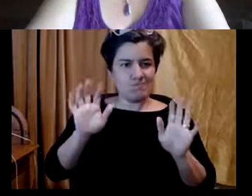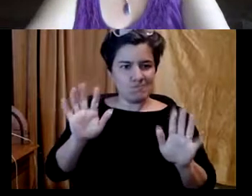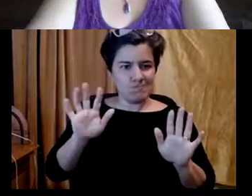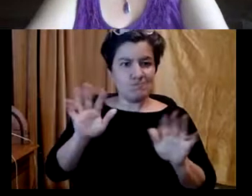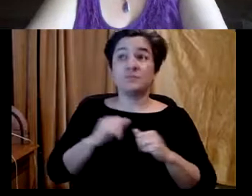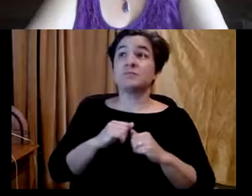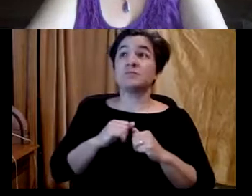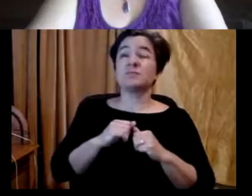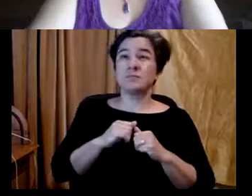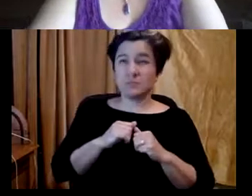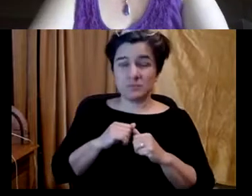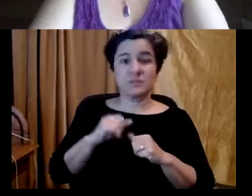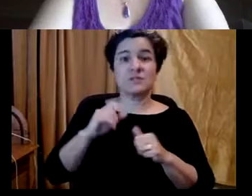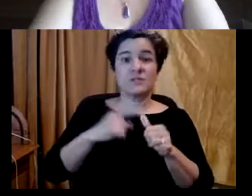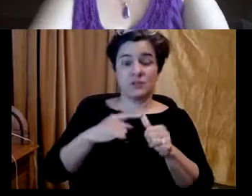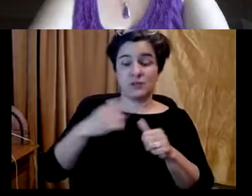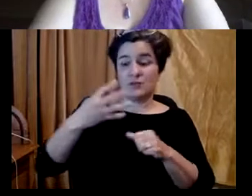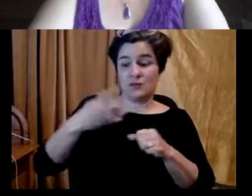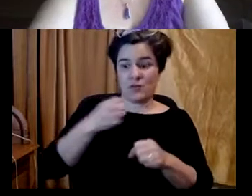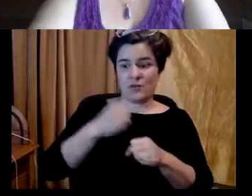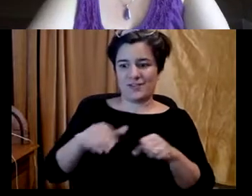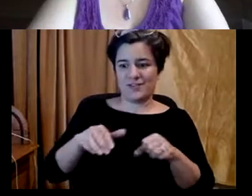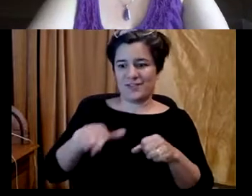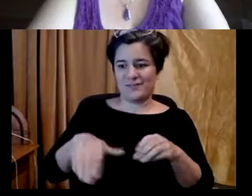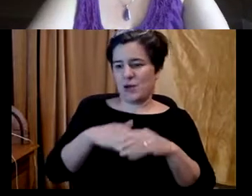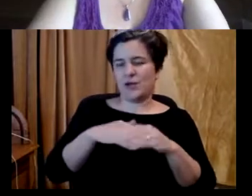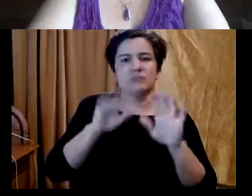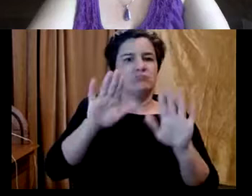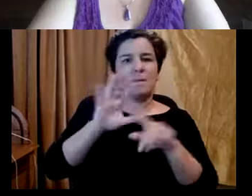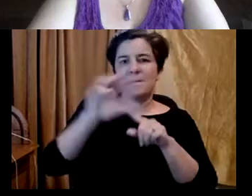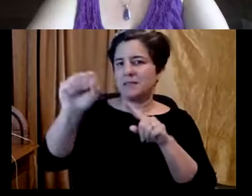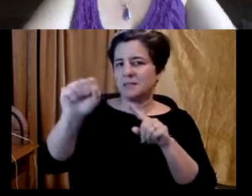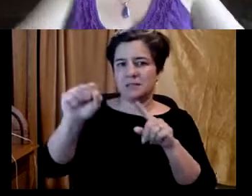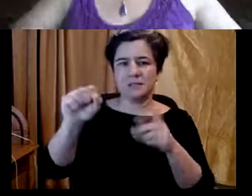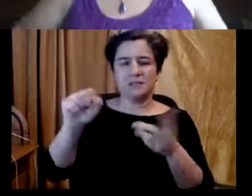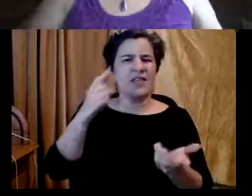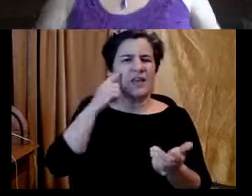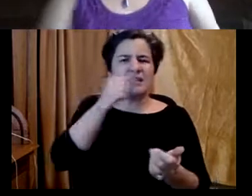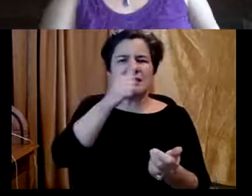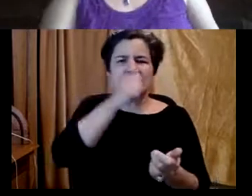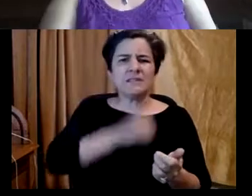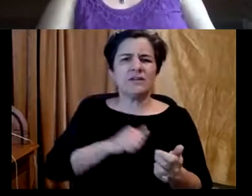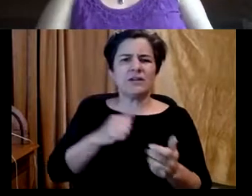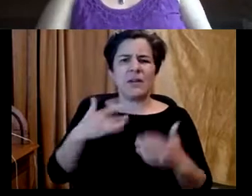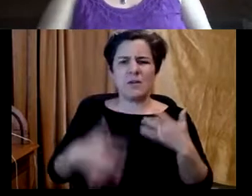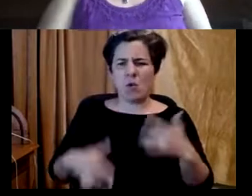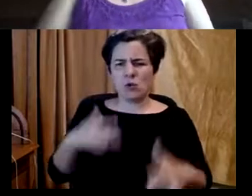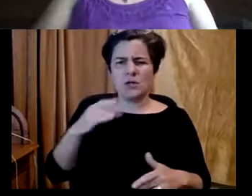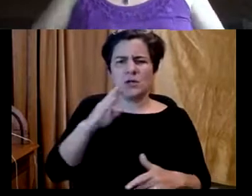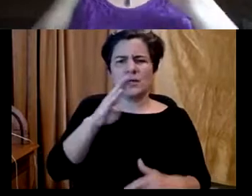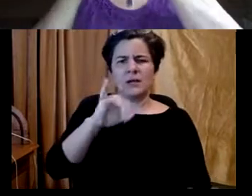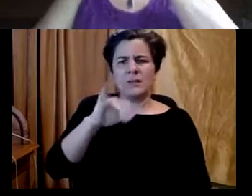First 4 years of our marriage were amazing. I thought he suffered from bipolar disorder. It felt very